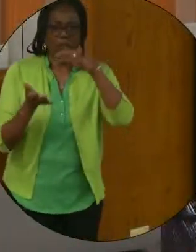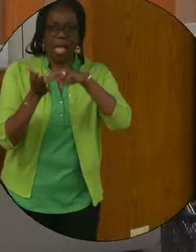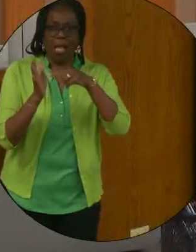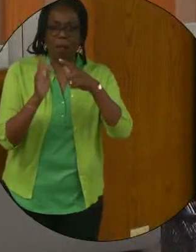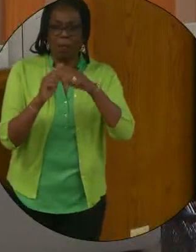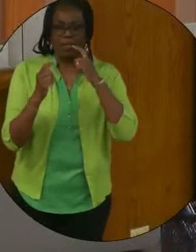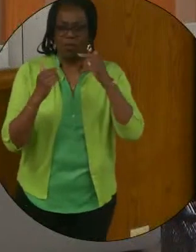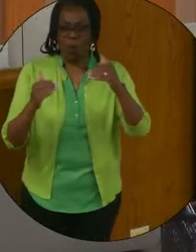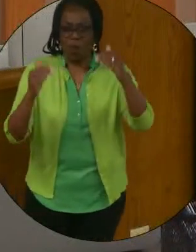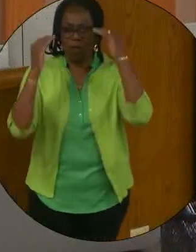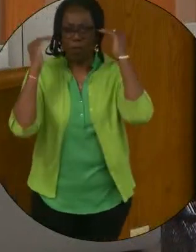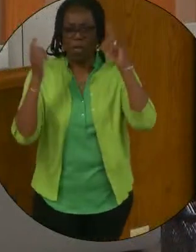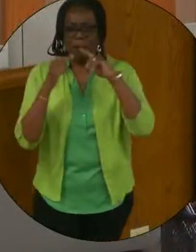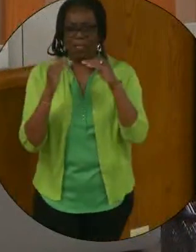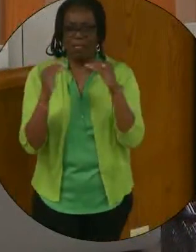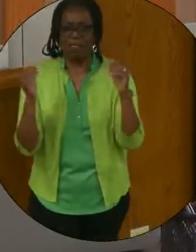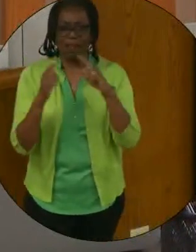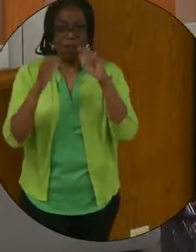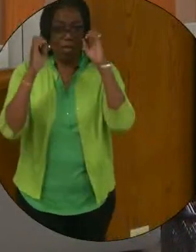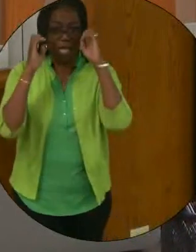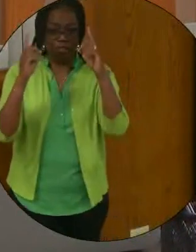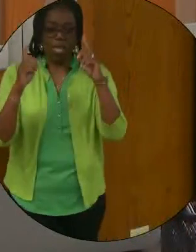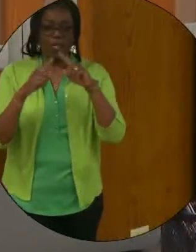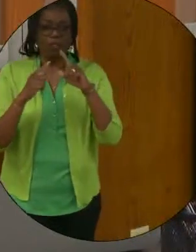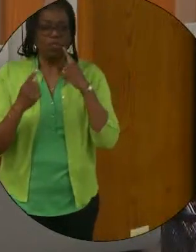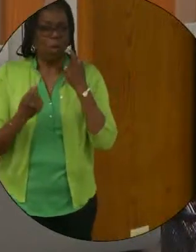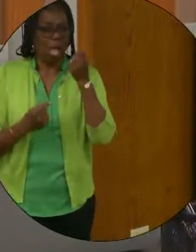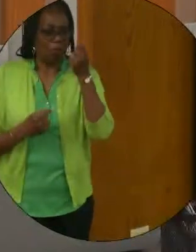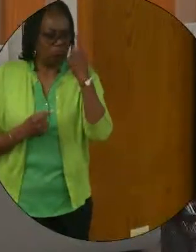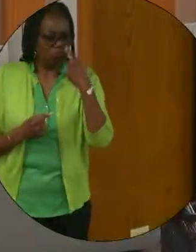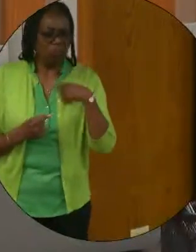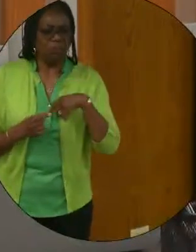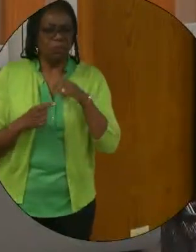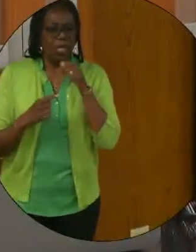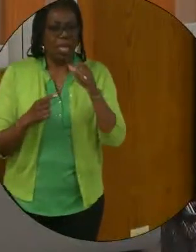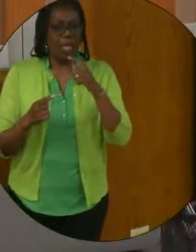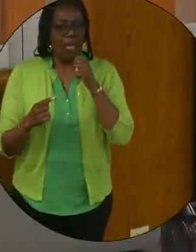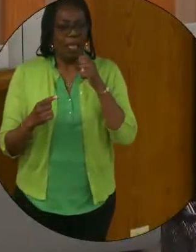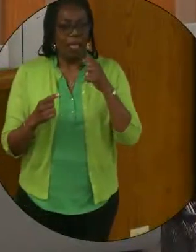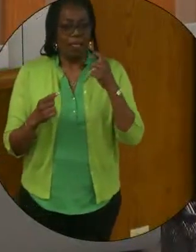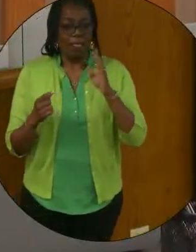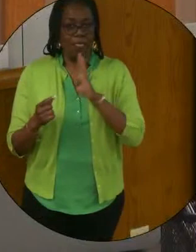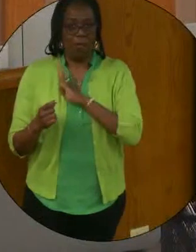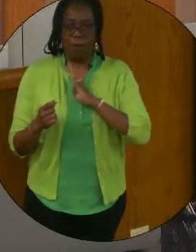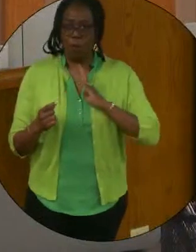at the level that our educators are. But I empathize, and I know you do too, and I know our board does too, with